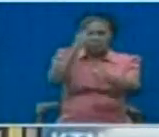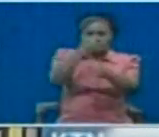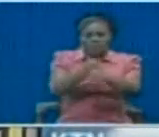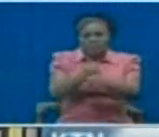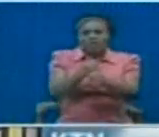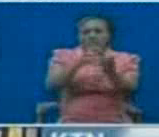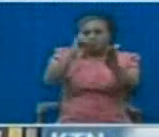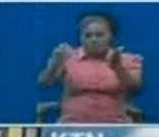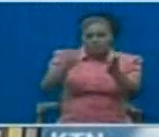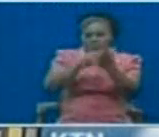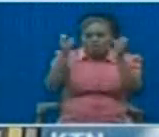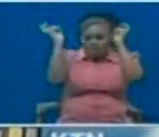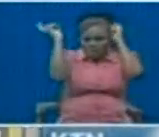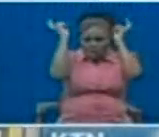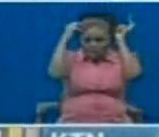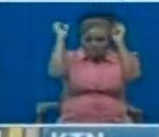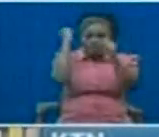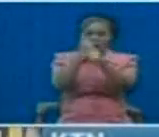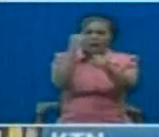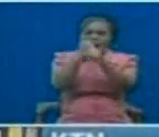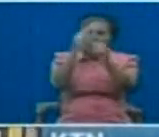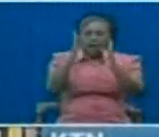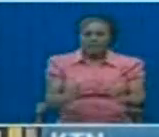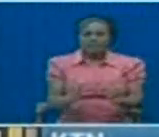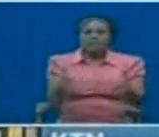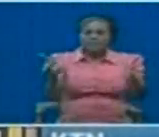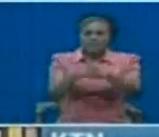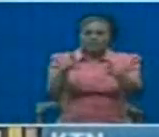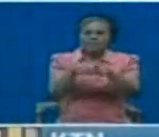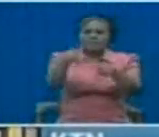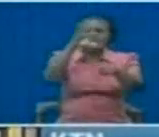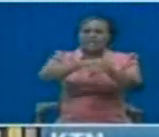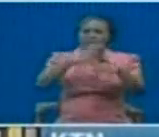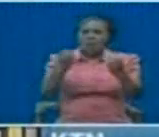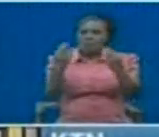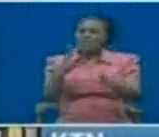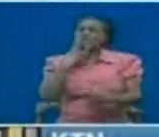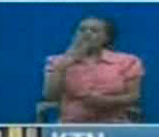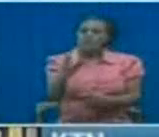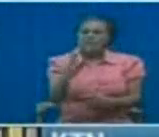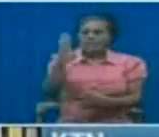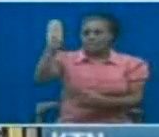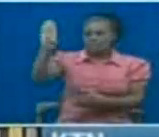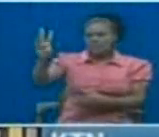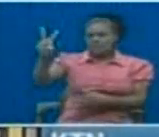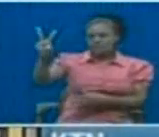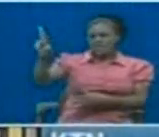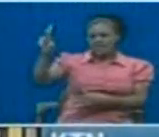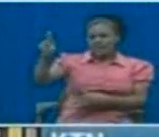at kicking out ghost workers in public offices. The ministry has so far received 400 BVR